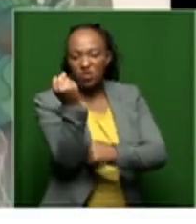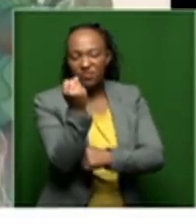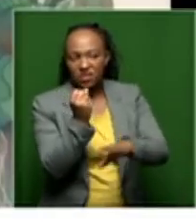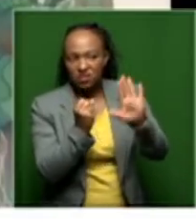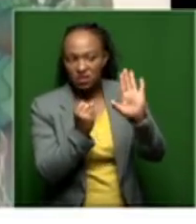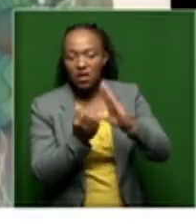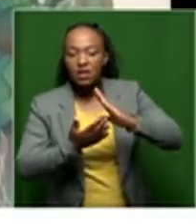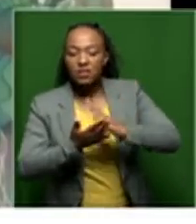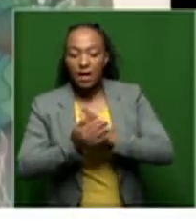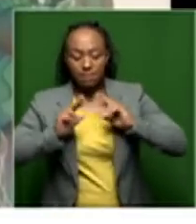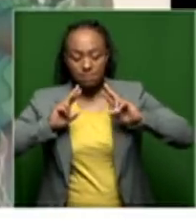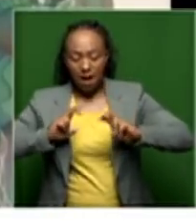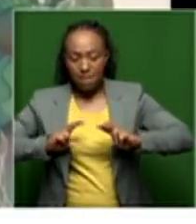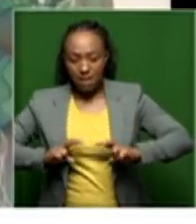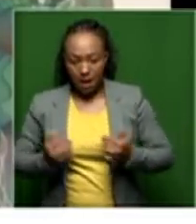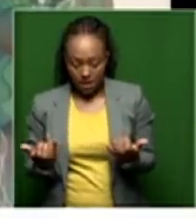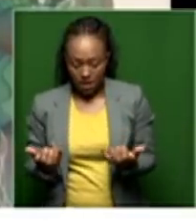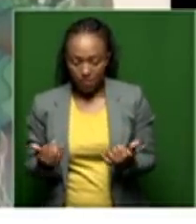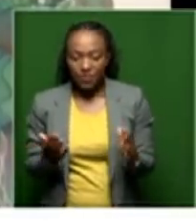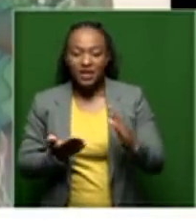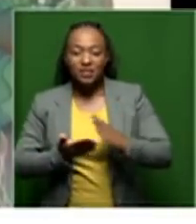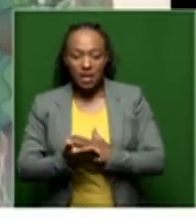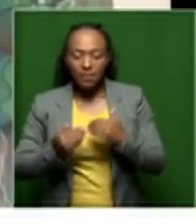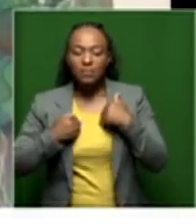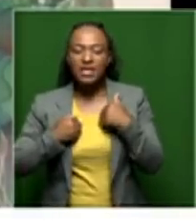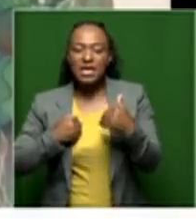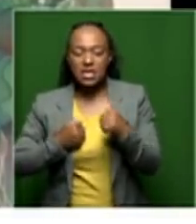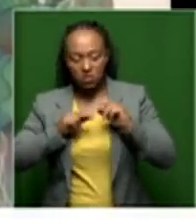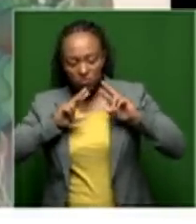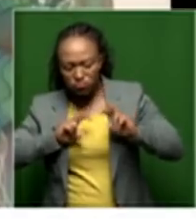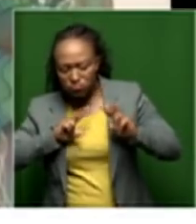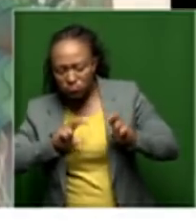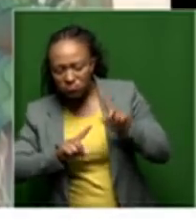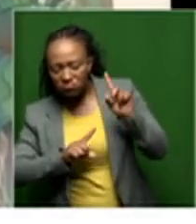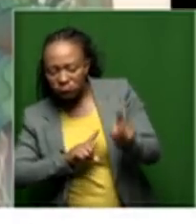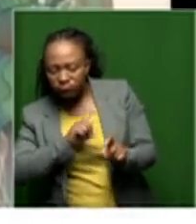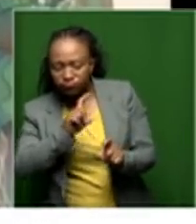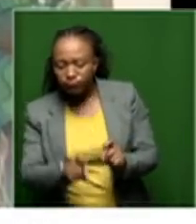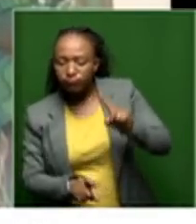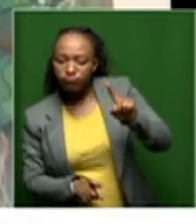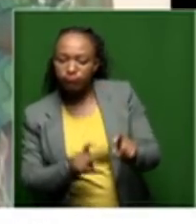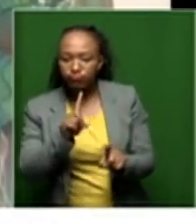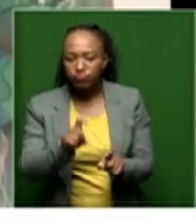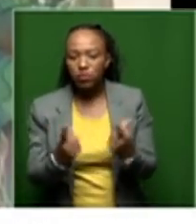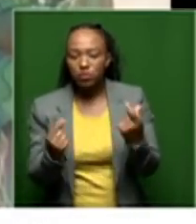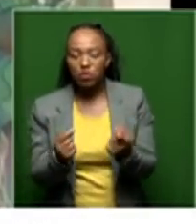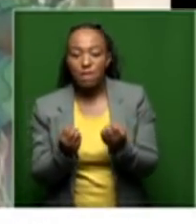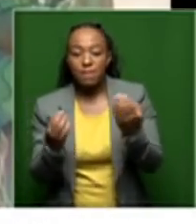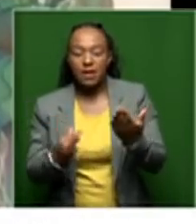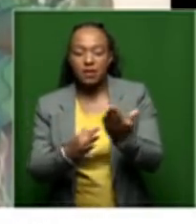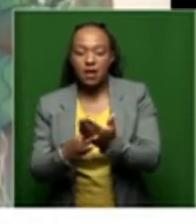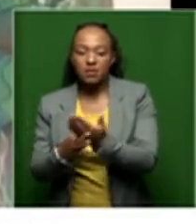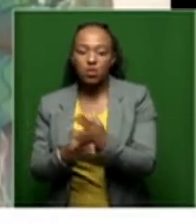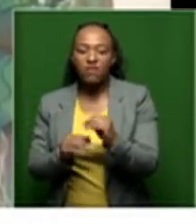in investigation stage and some at initiation stage. So you are dealing with quite a number of cases at